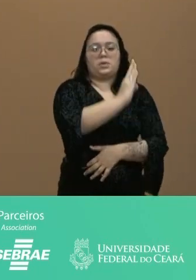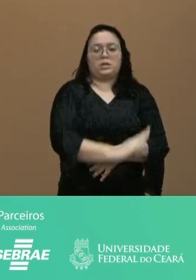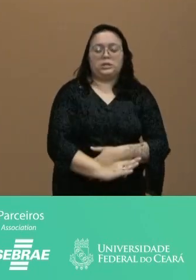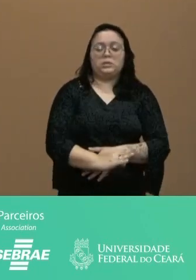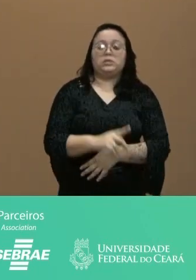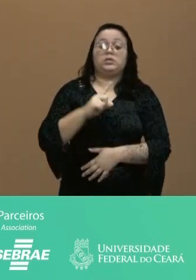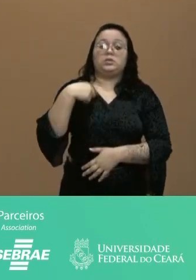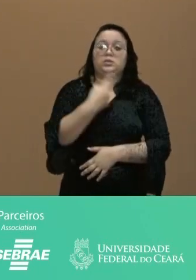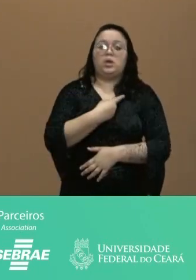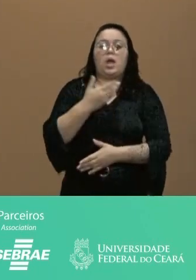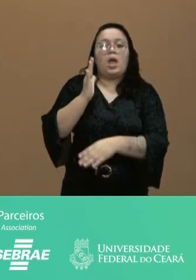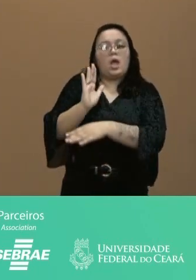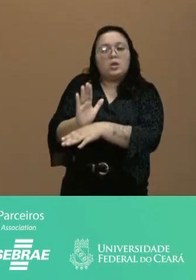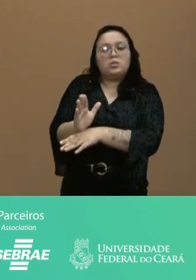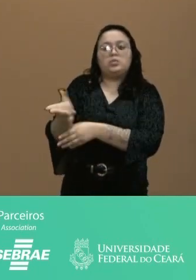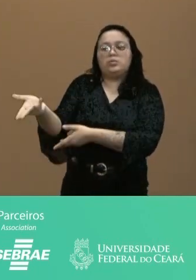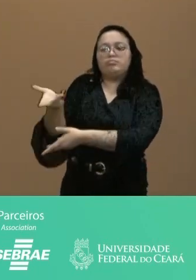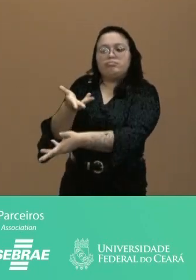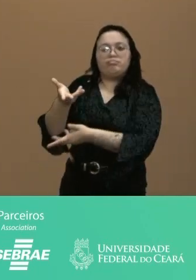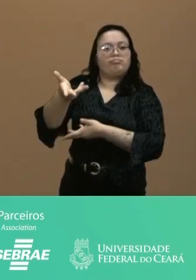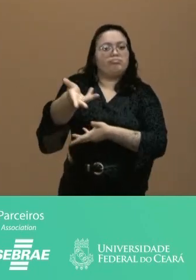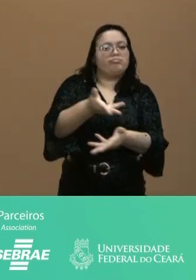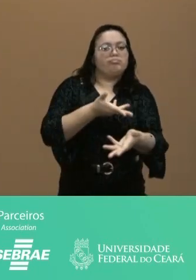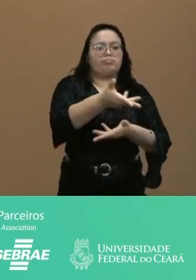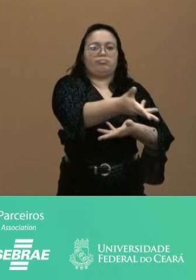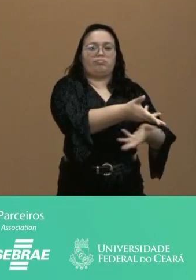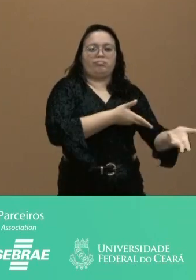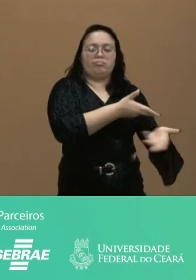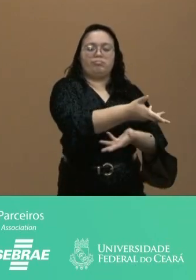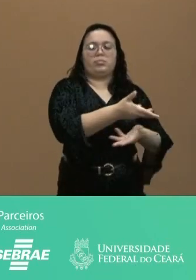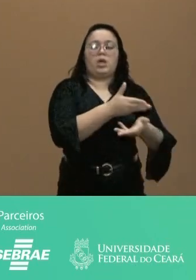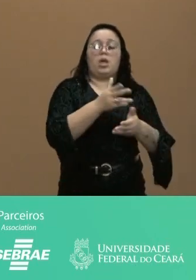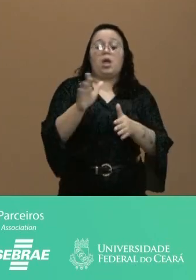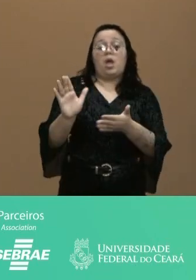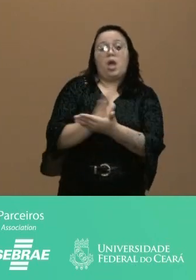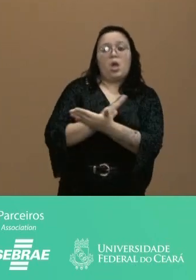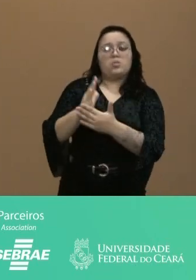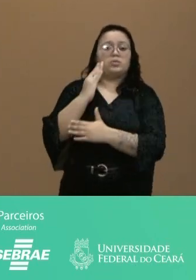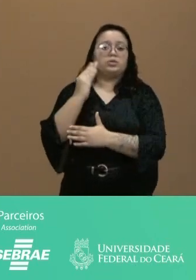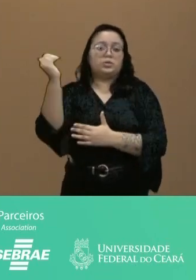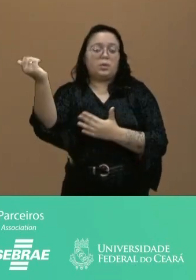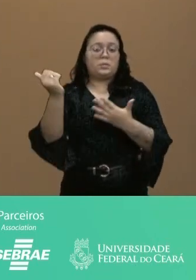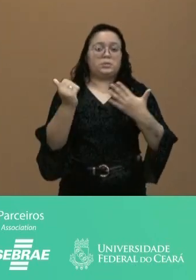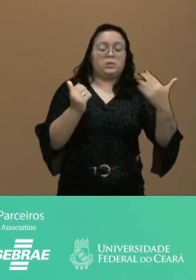and we can help with this interconnection. We're already receiving some calls.